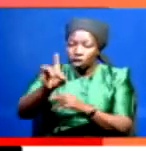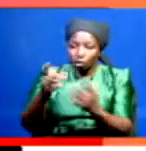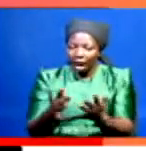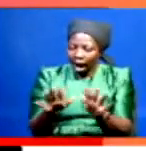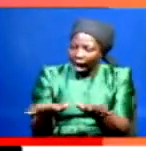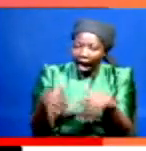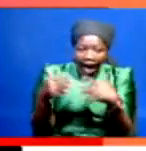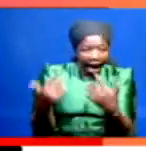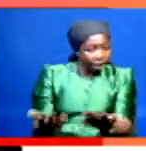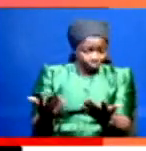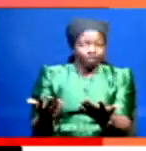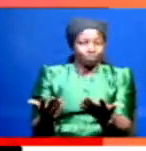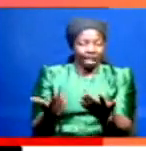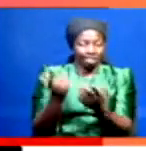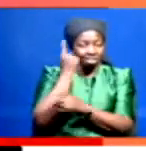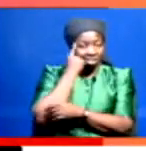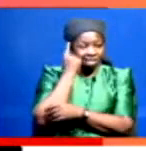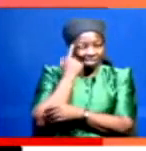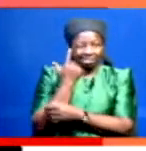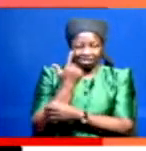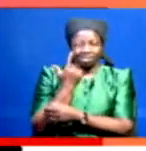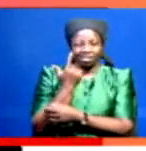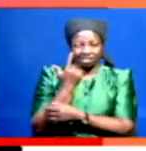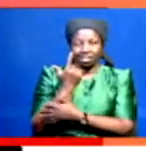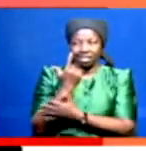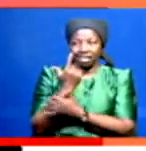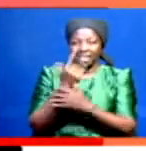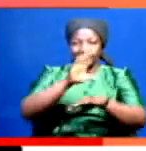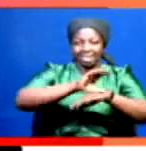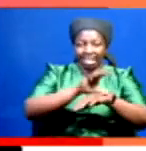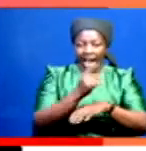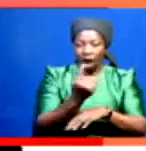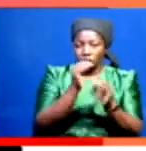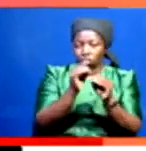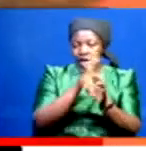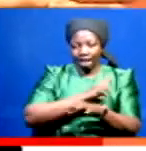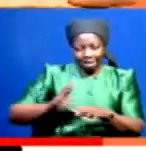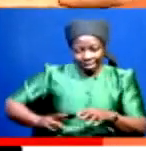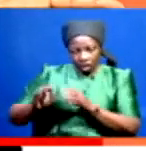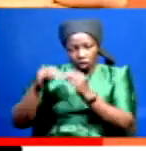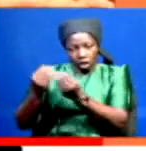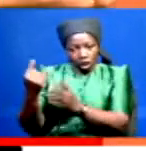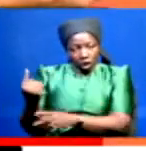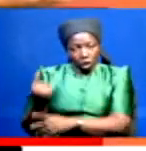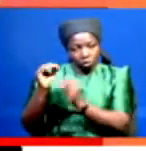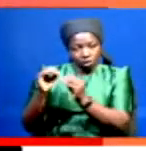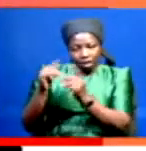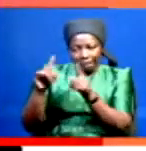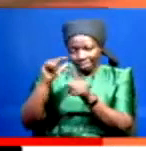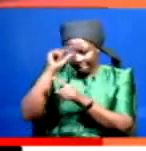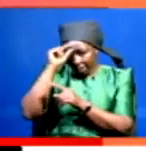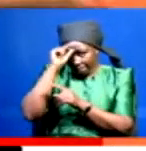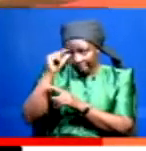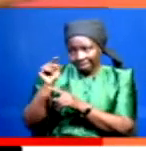I think it is unanimous that definitely, and not just churches or religious organizations, that's what the government is about. That's what the